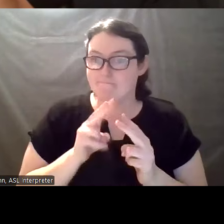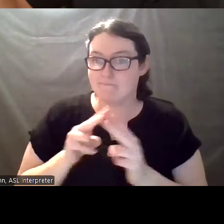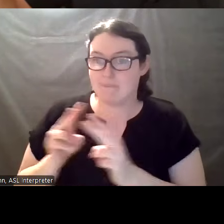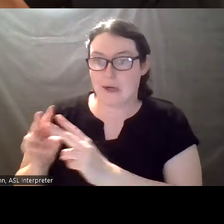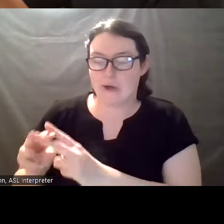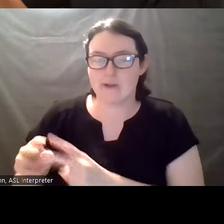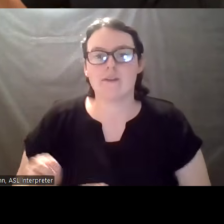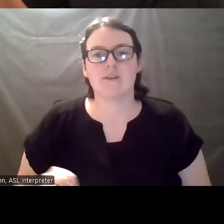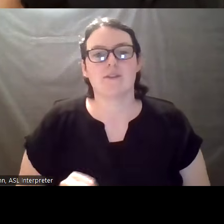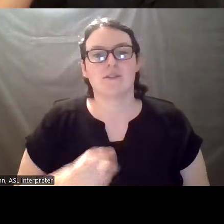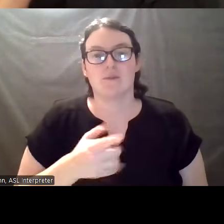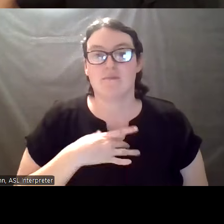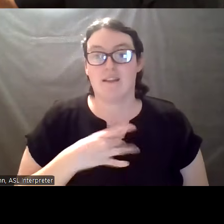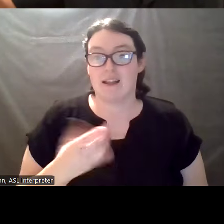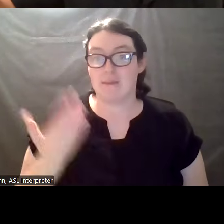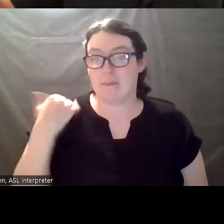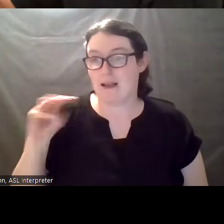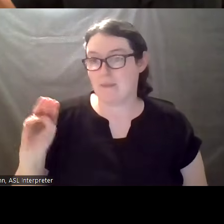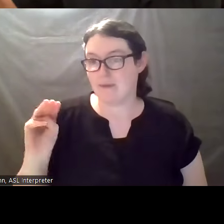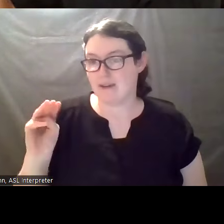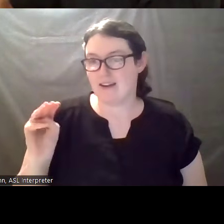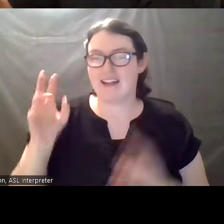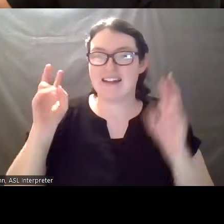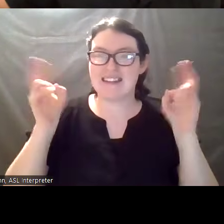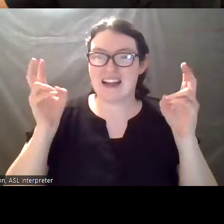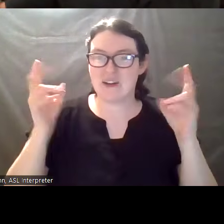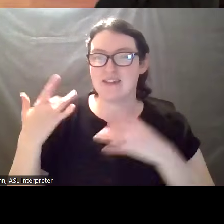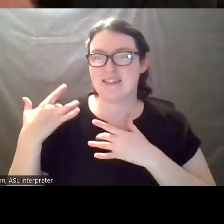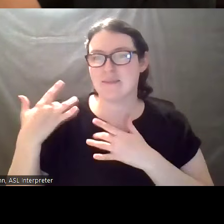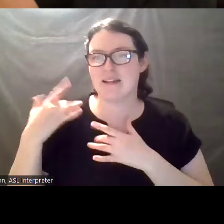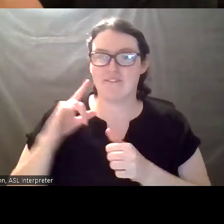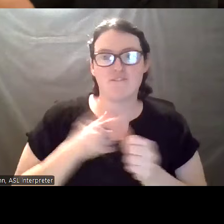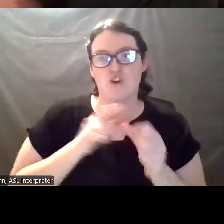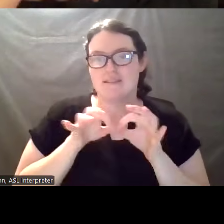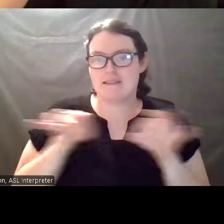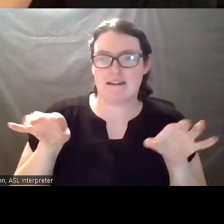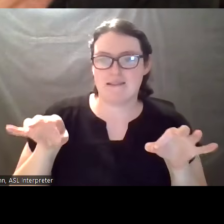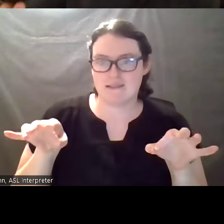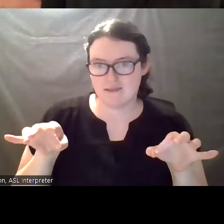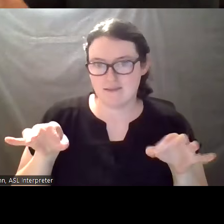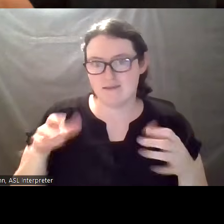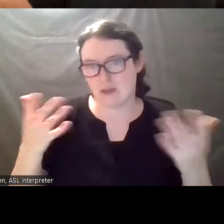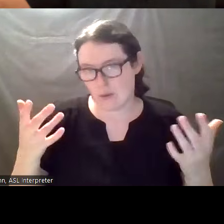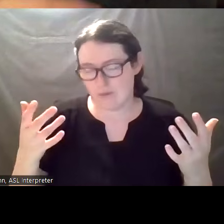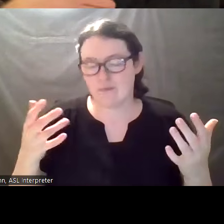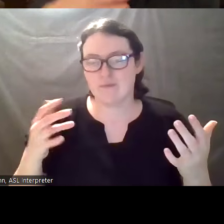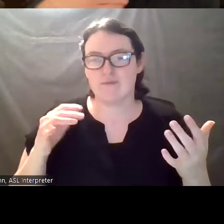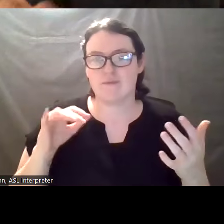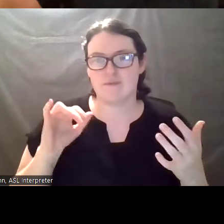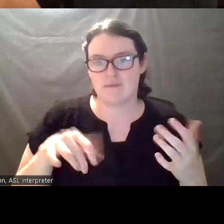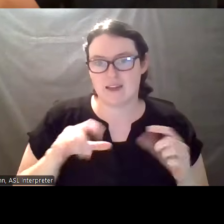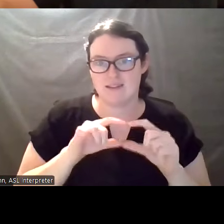Mesopotamia, they liked to, the title of a text was typically the first line. And so I'm giving you what those names would have been if that was the case with these.